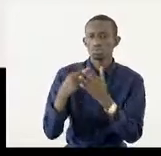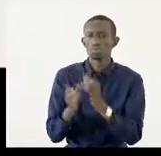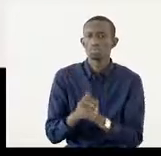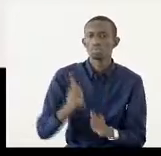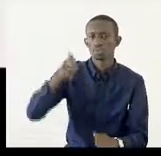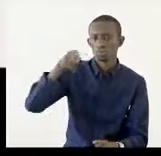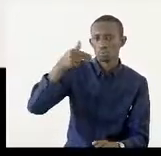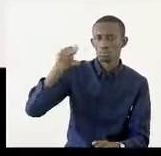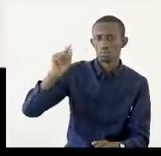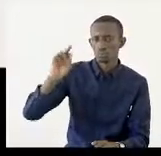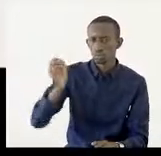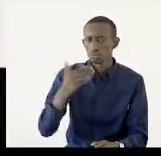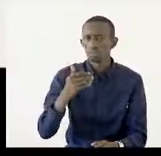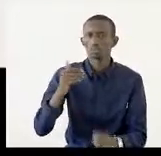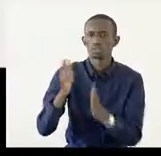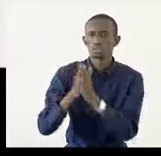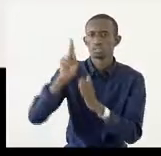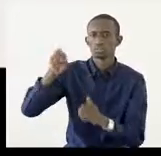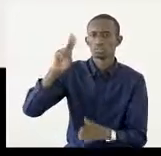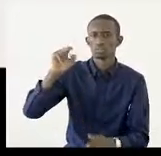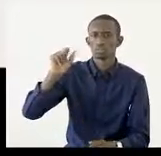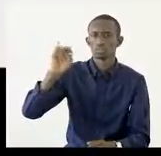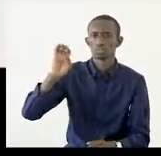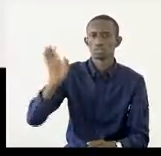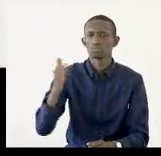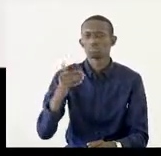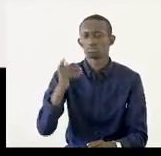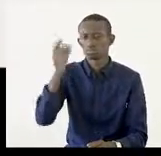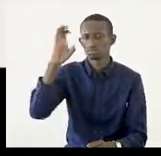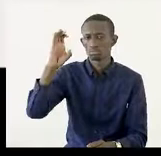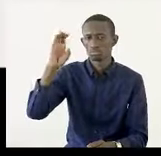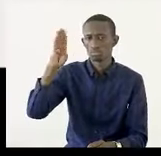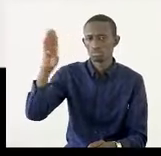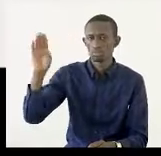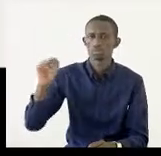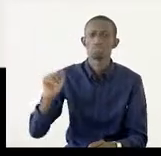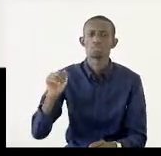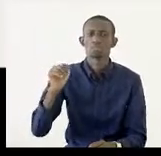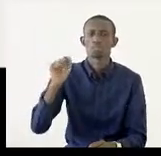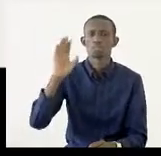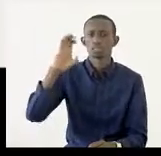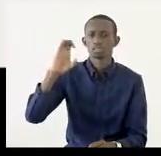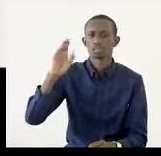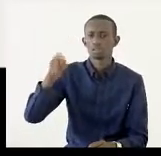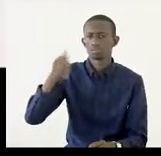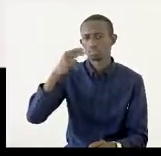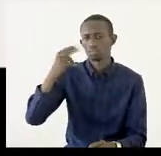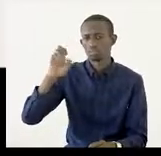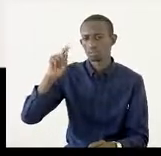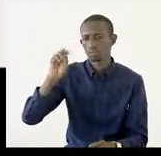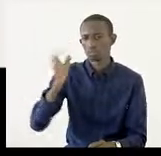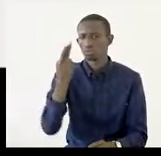are aliphatic, right? Acetophenone and benzophenone, these are aromatic. Pentan-2-one